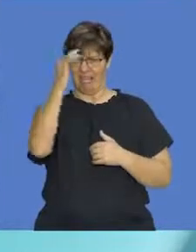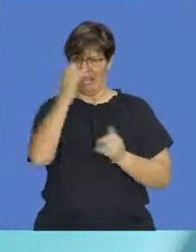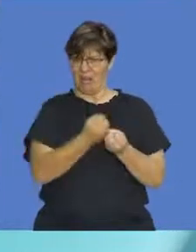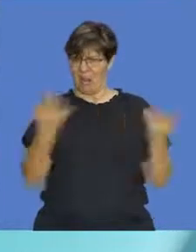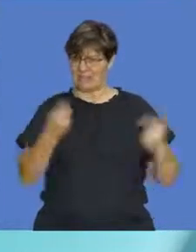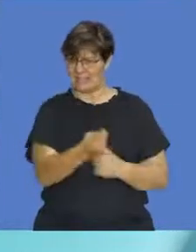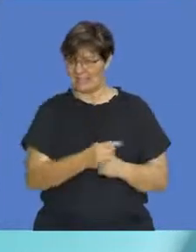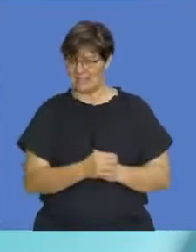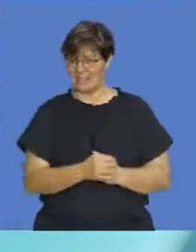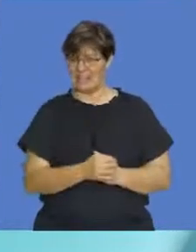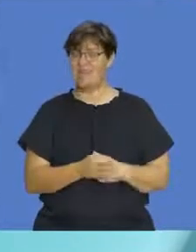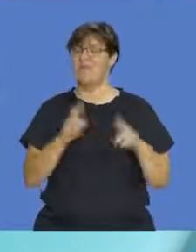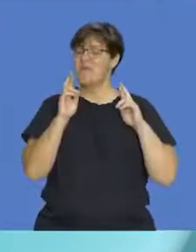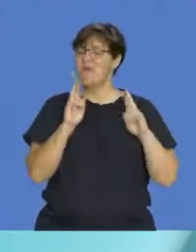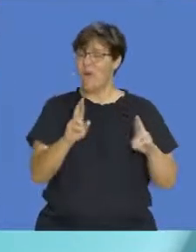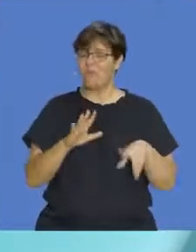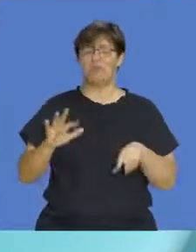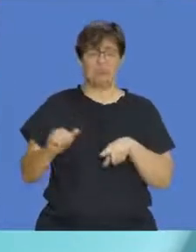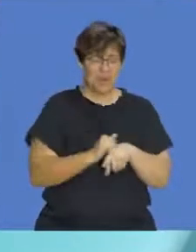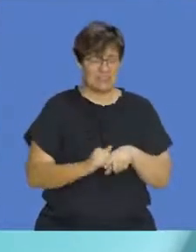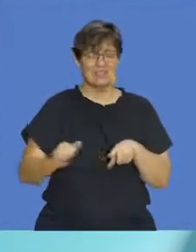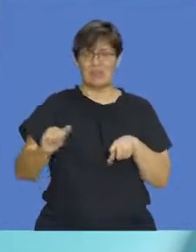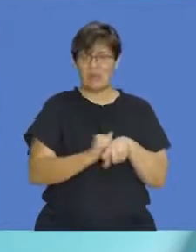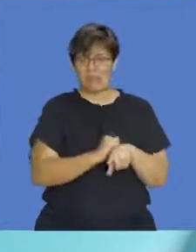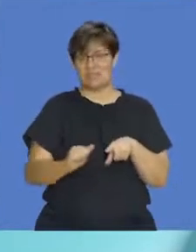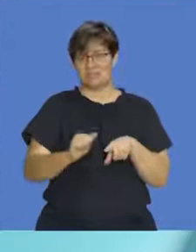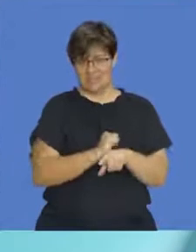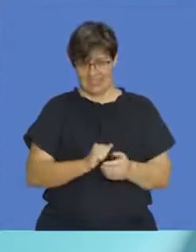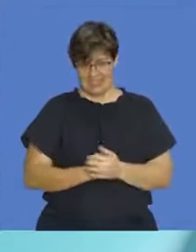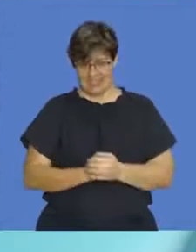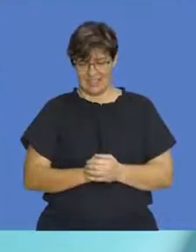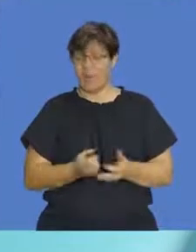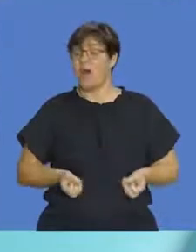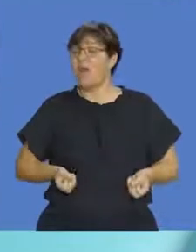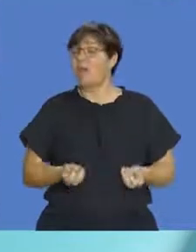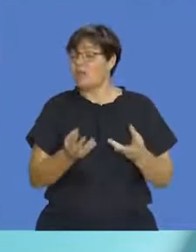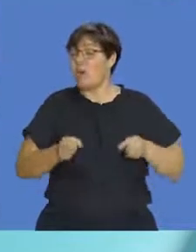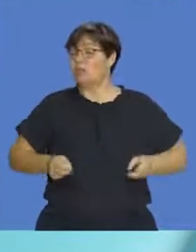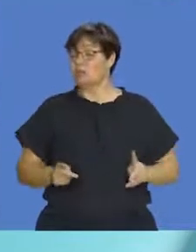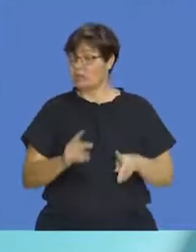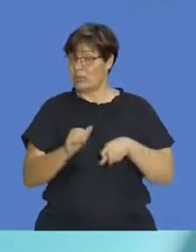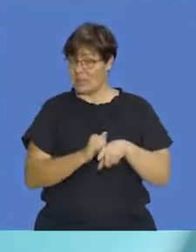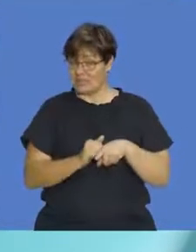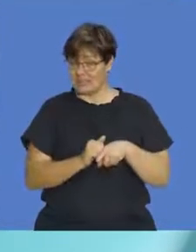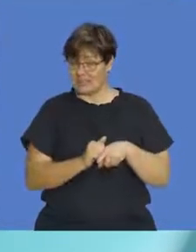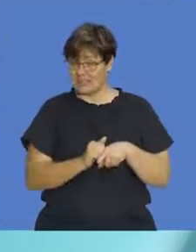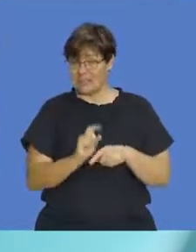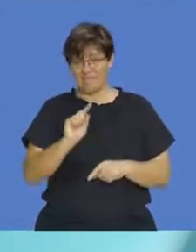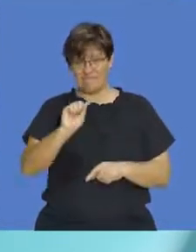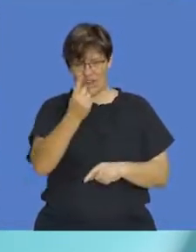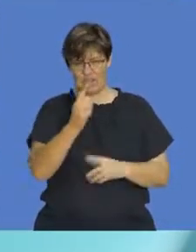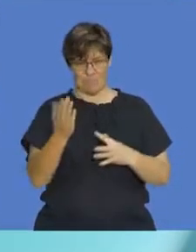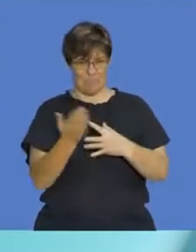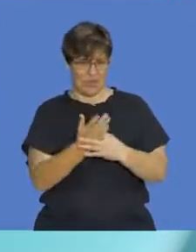I hope you're going to practice this. And I'm going to give you the opportunity to practice all these rules. But first, let's